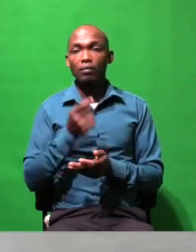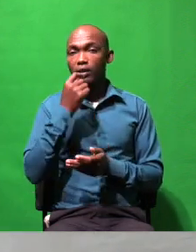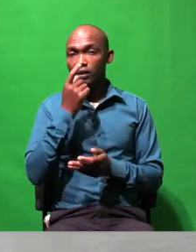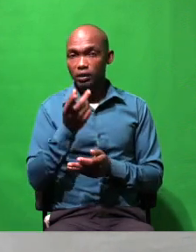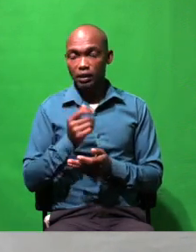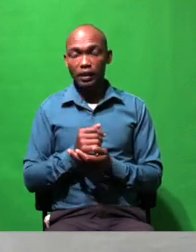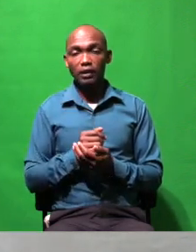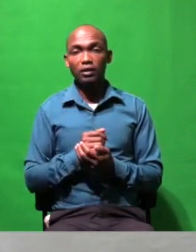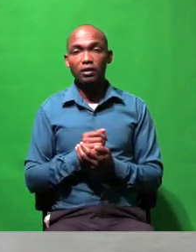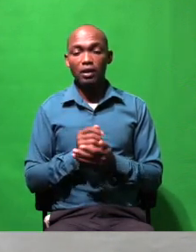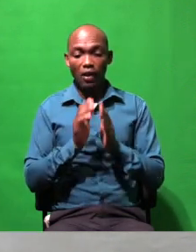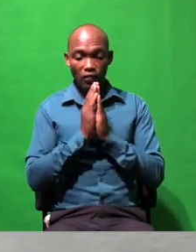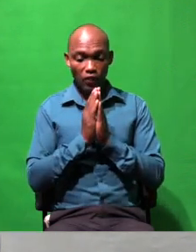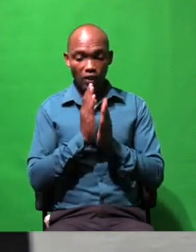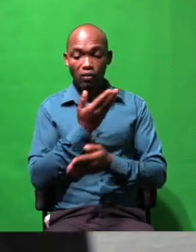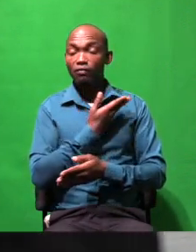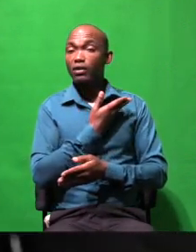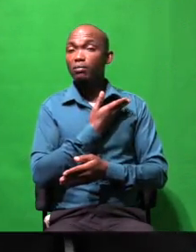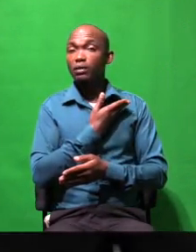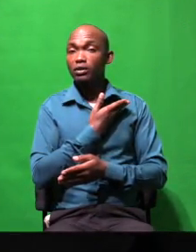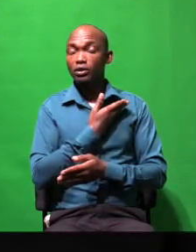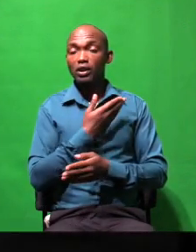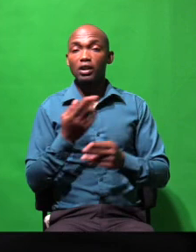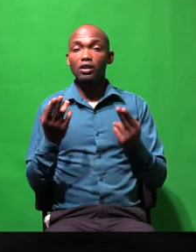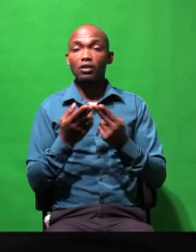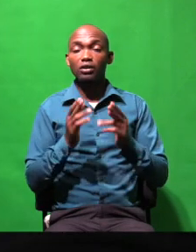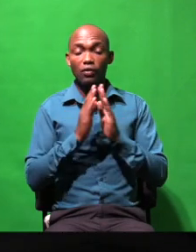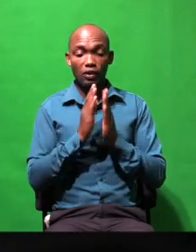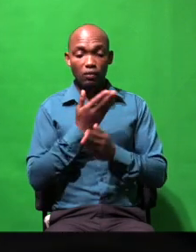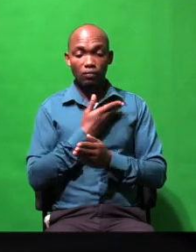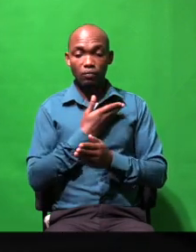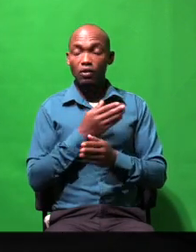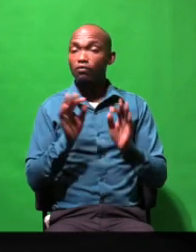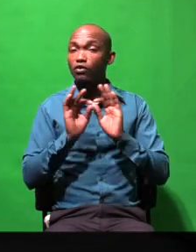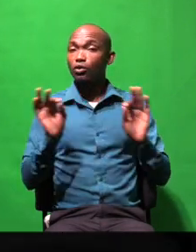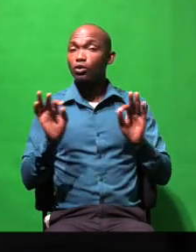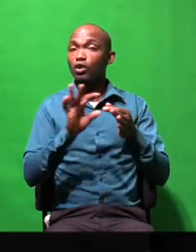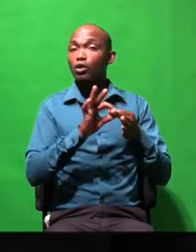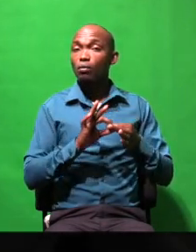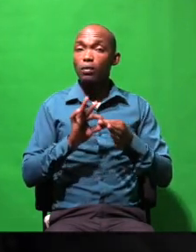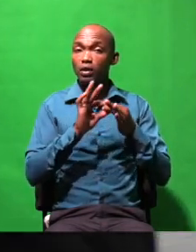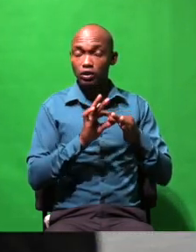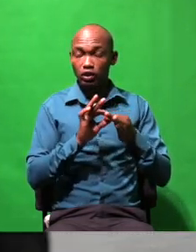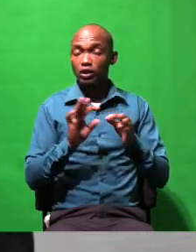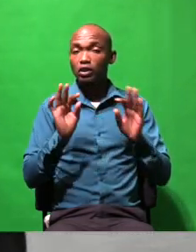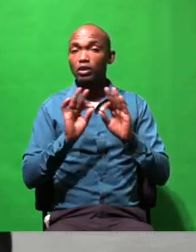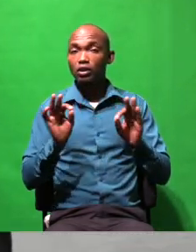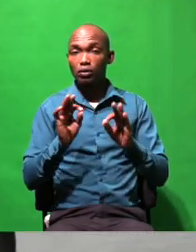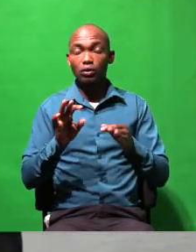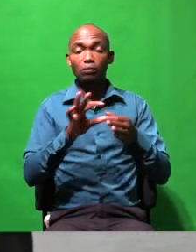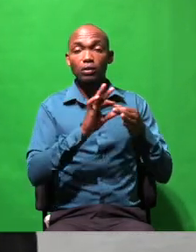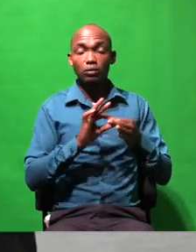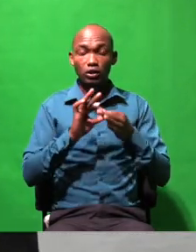saying thank you very much and thank you a lot for good cooperation and good